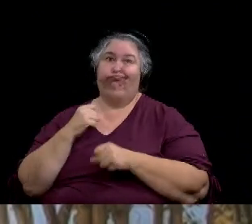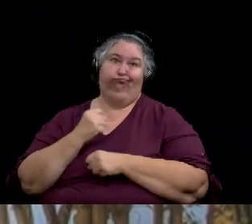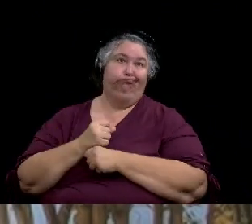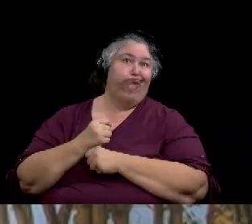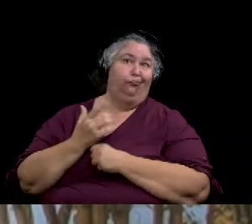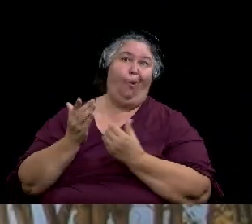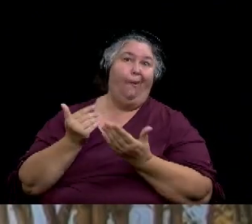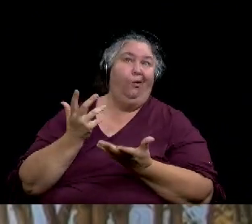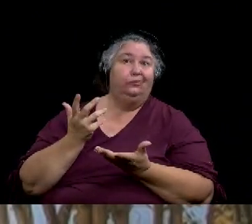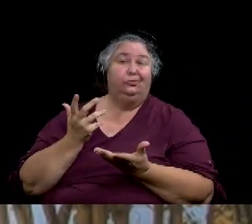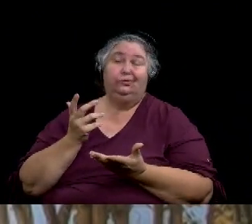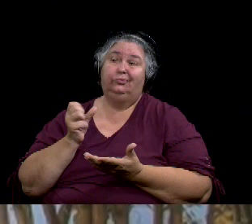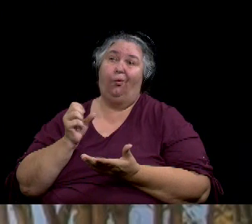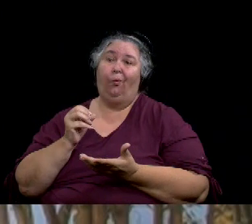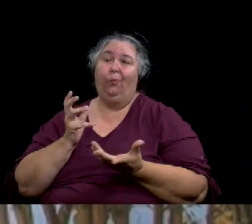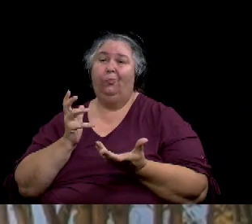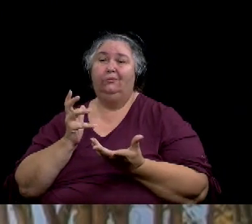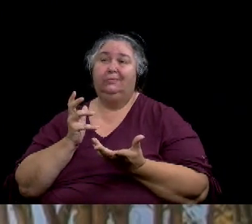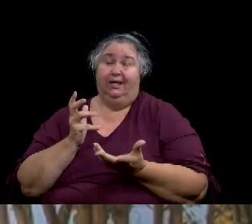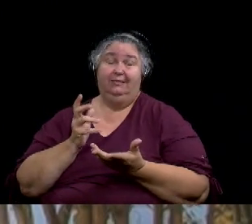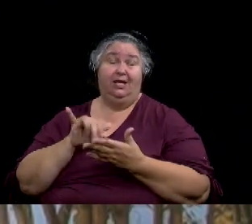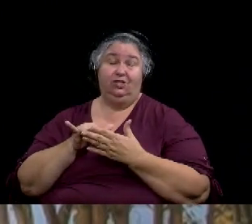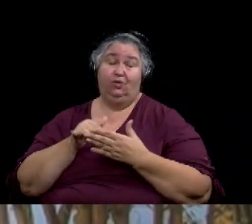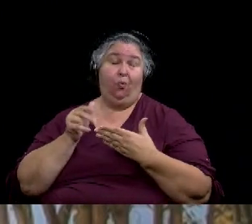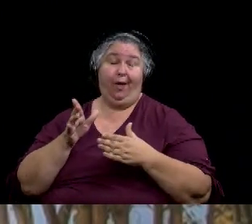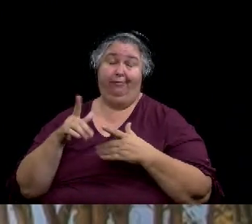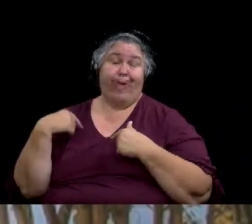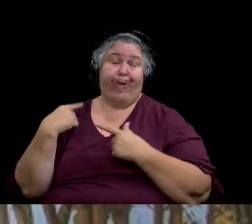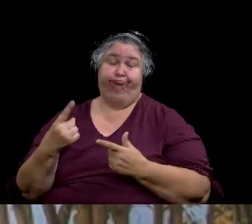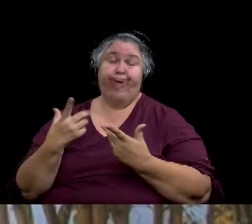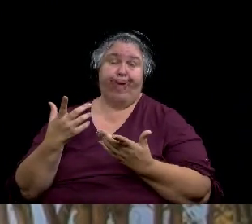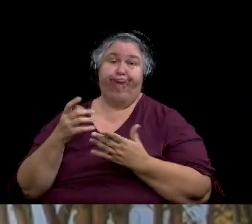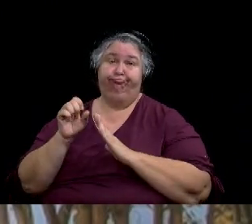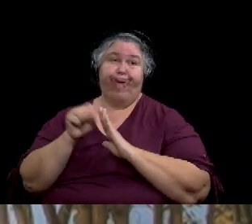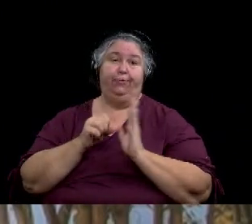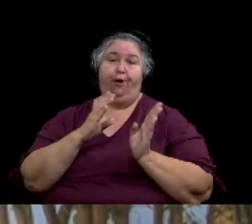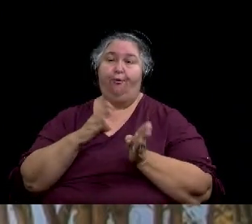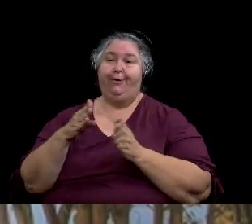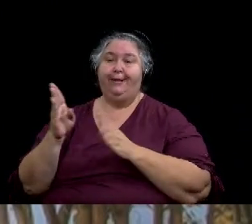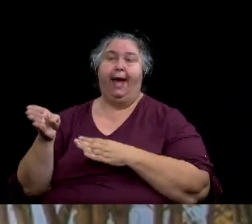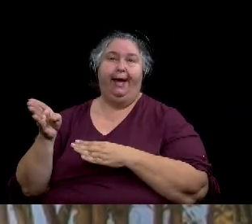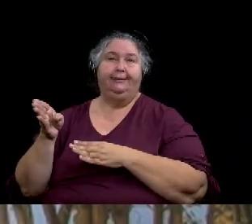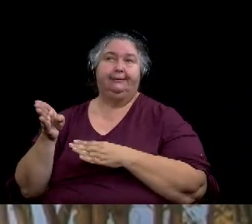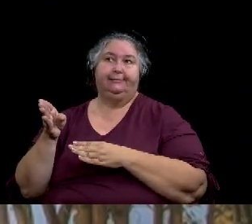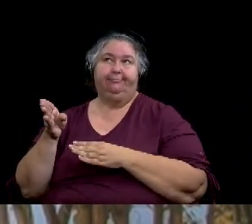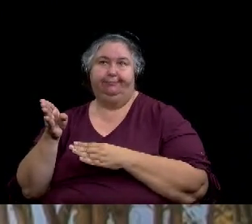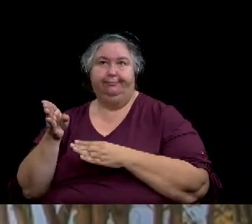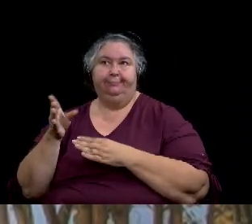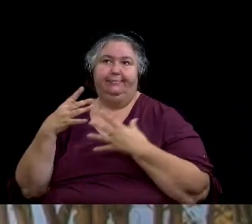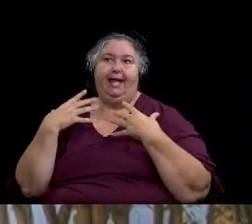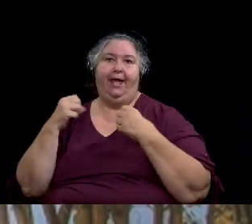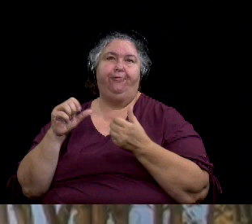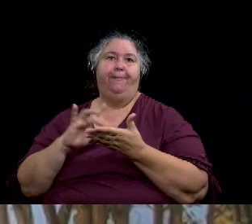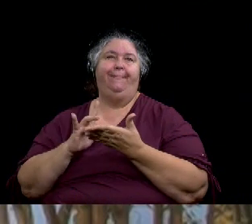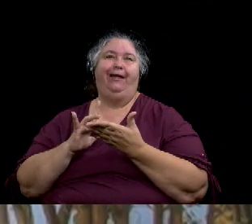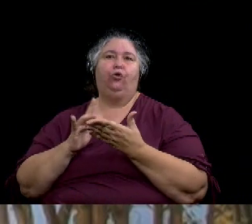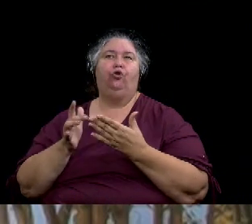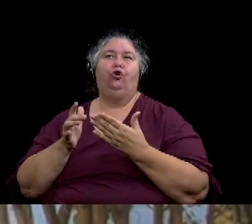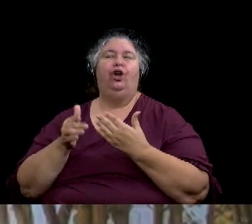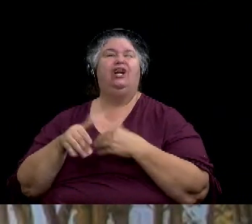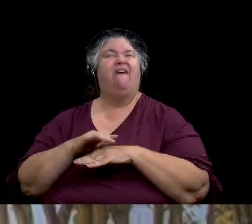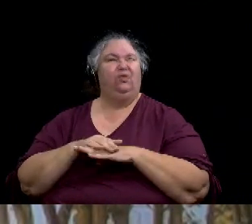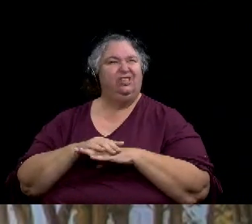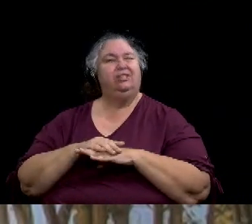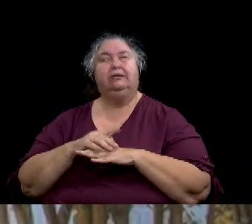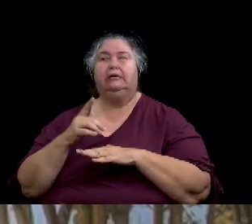And it's simply the way that the state organizes its health and medical coverage. And I